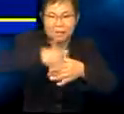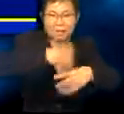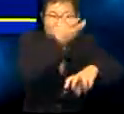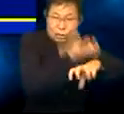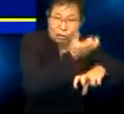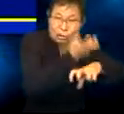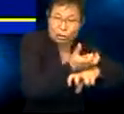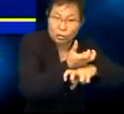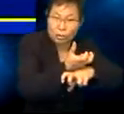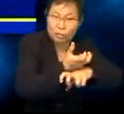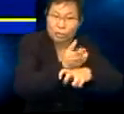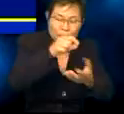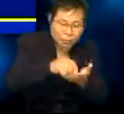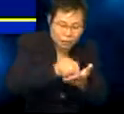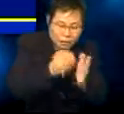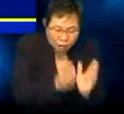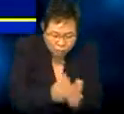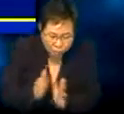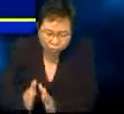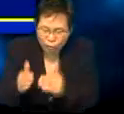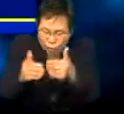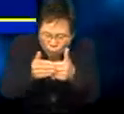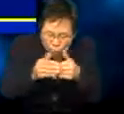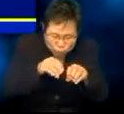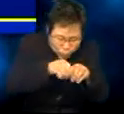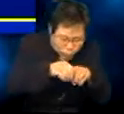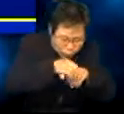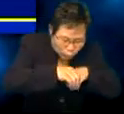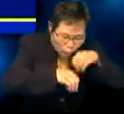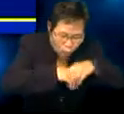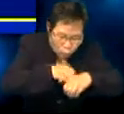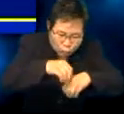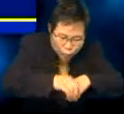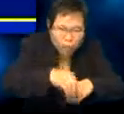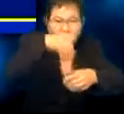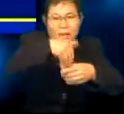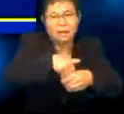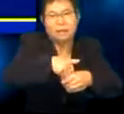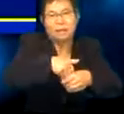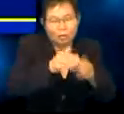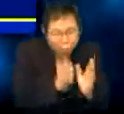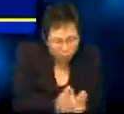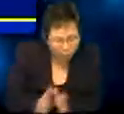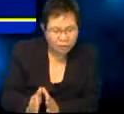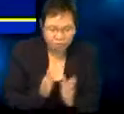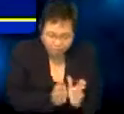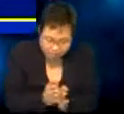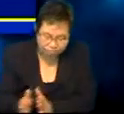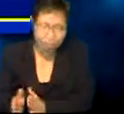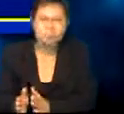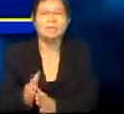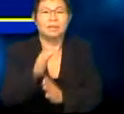In solids, the particles are arranged very close to one another in an orderly